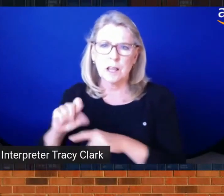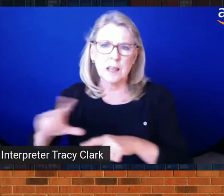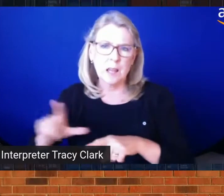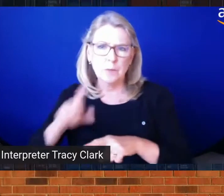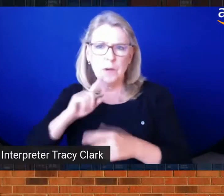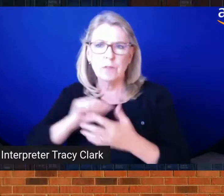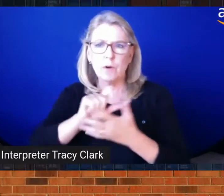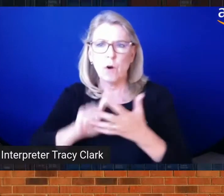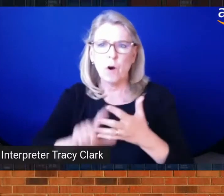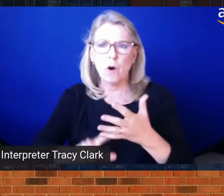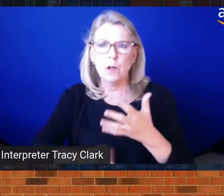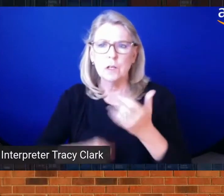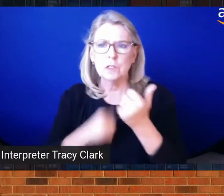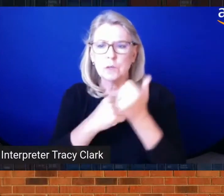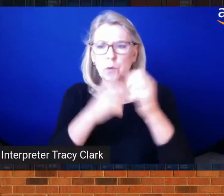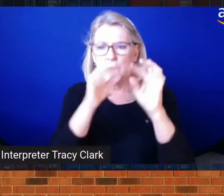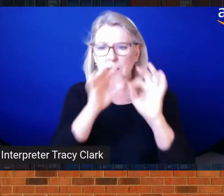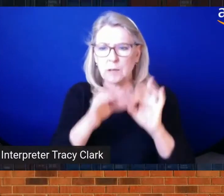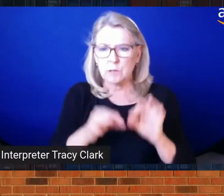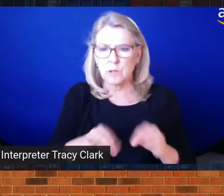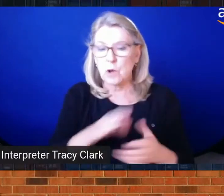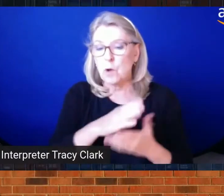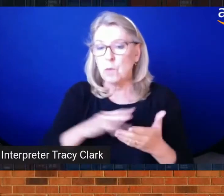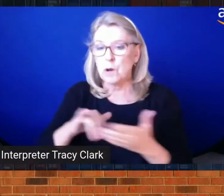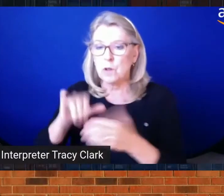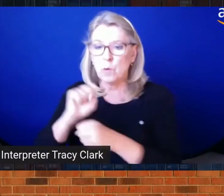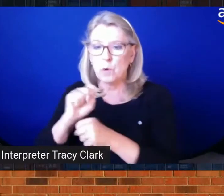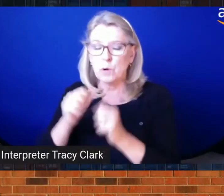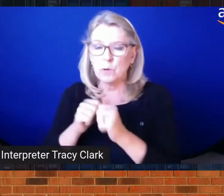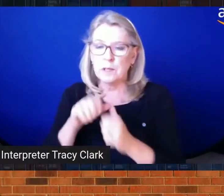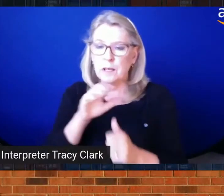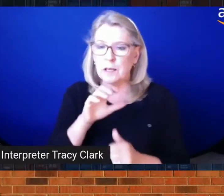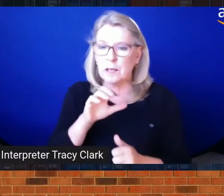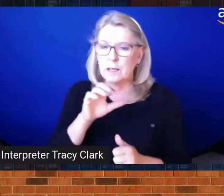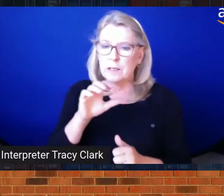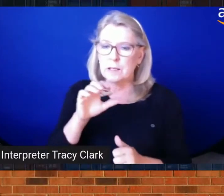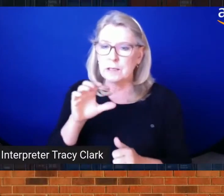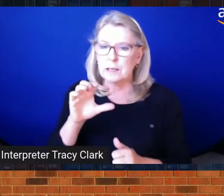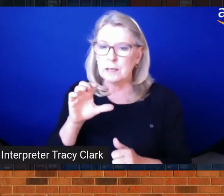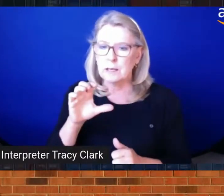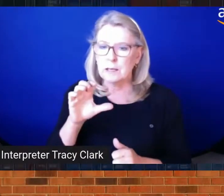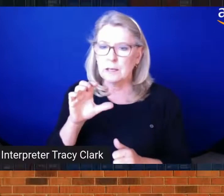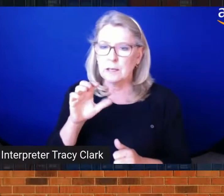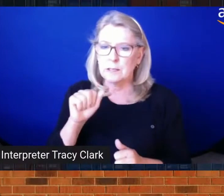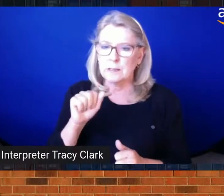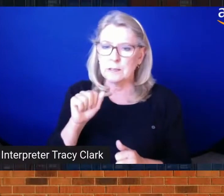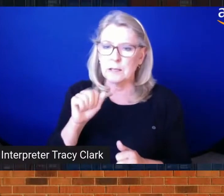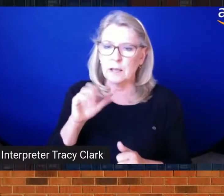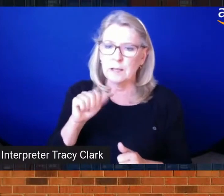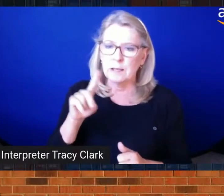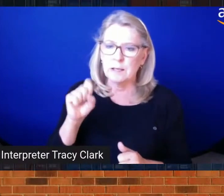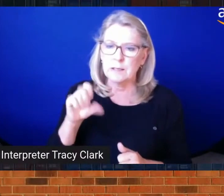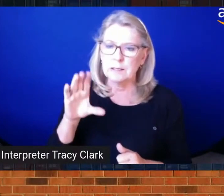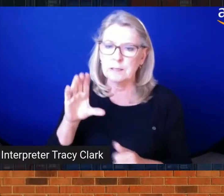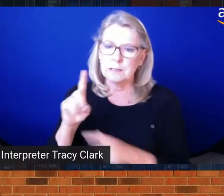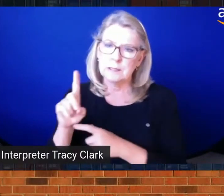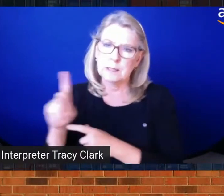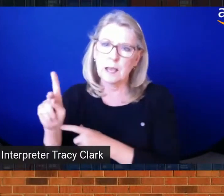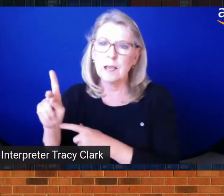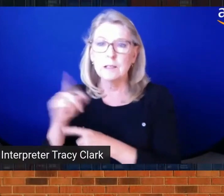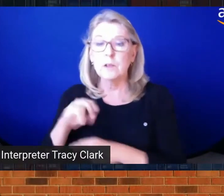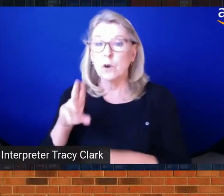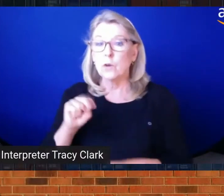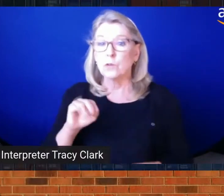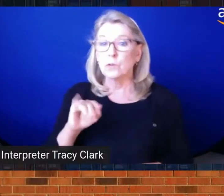we're doing with the AWS CDK around this matter. So definitely unit testing is in our roadmap, and you can